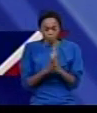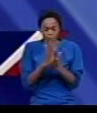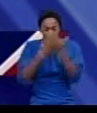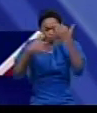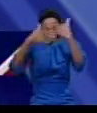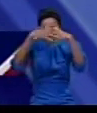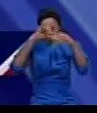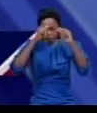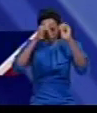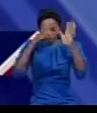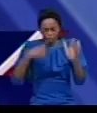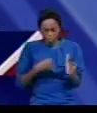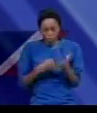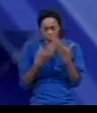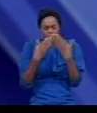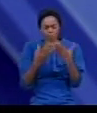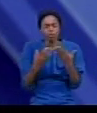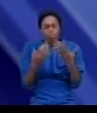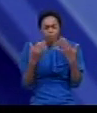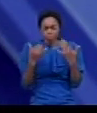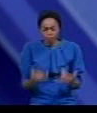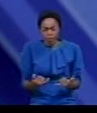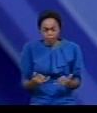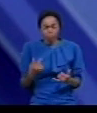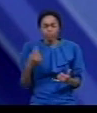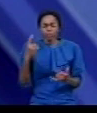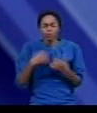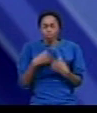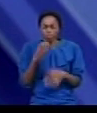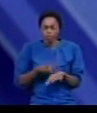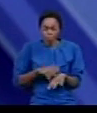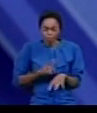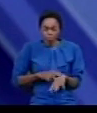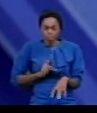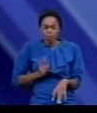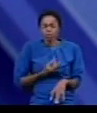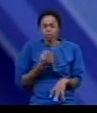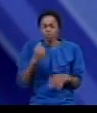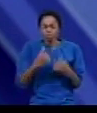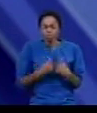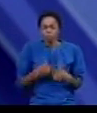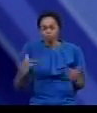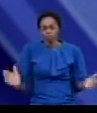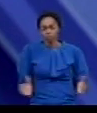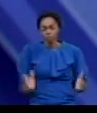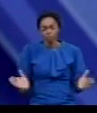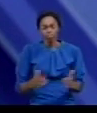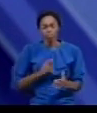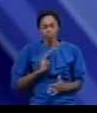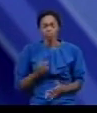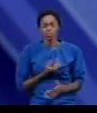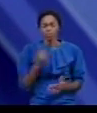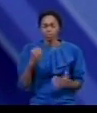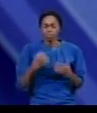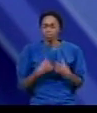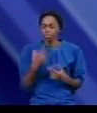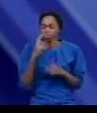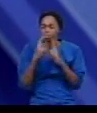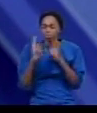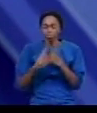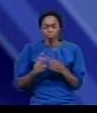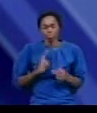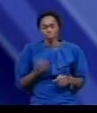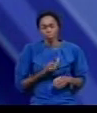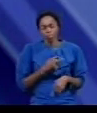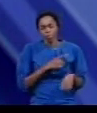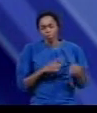Heavenly Father, we thank you this time. You have warned us. You have admonished us. You have spoken to us. Lord, I